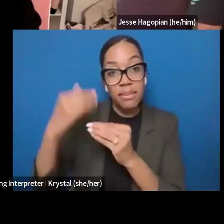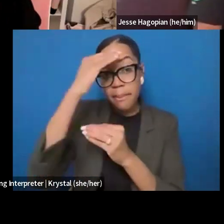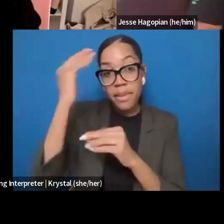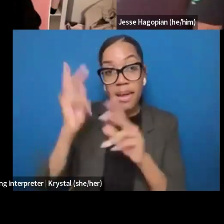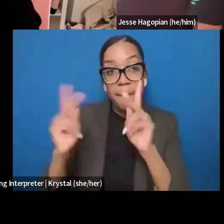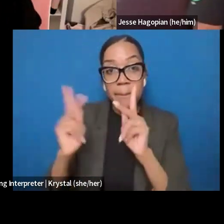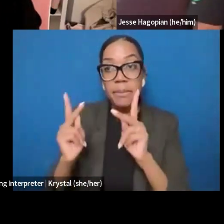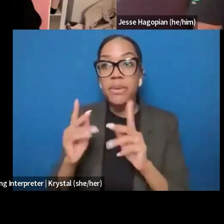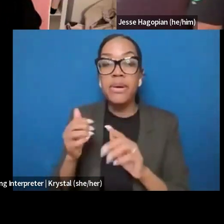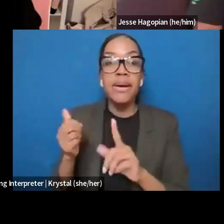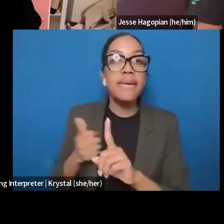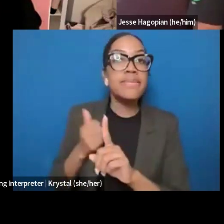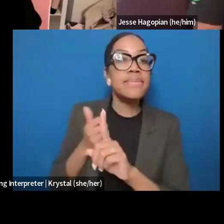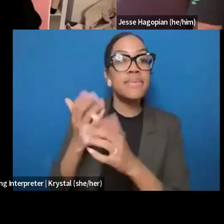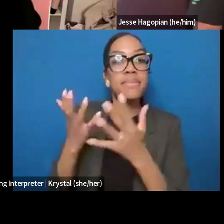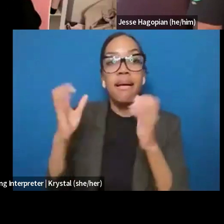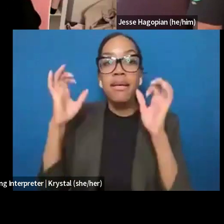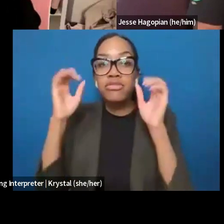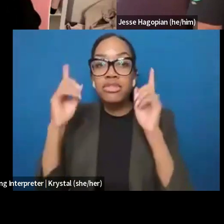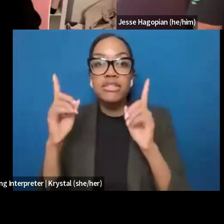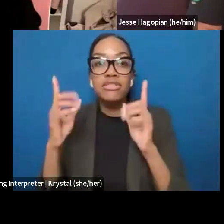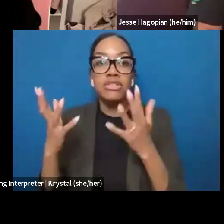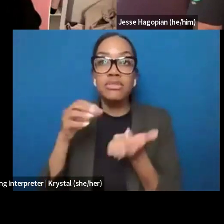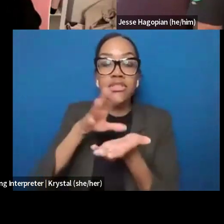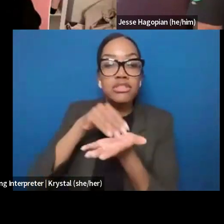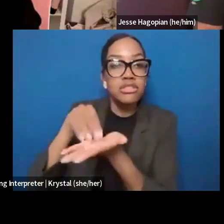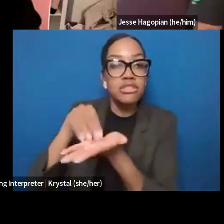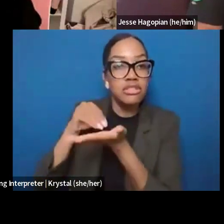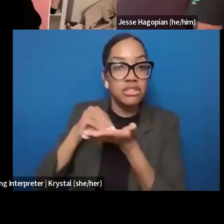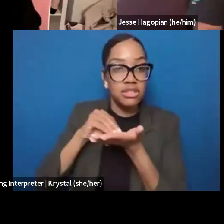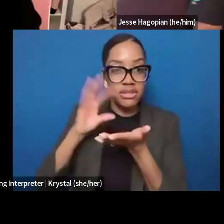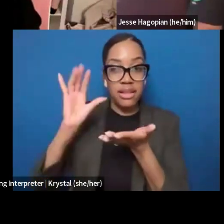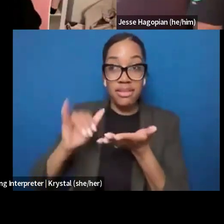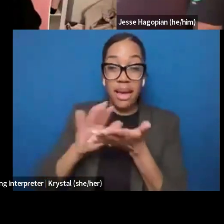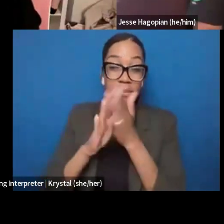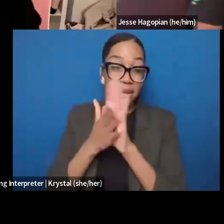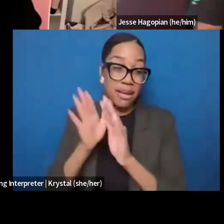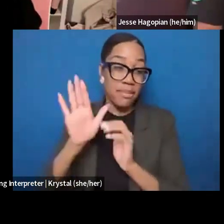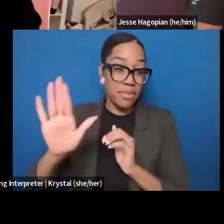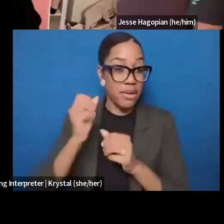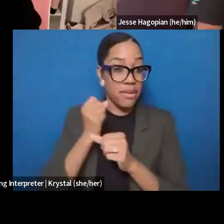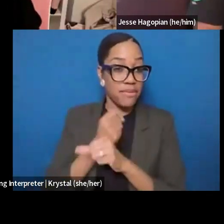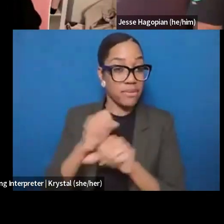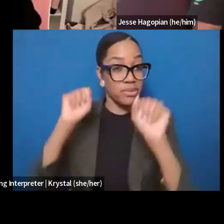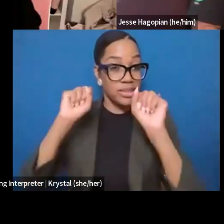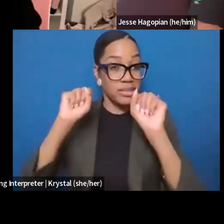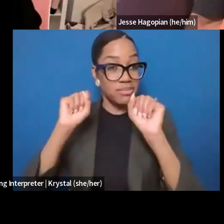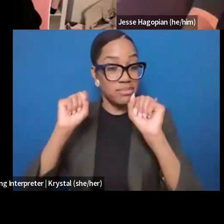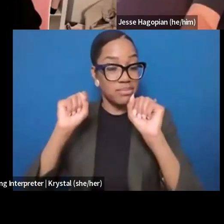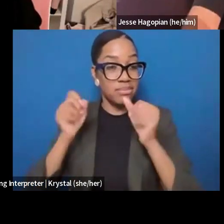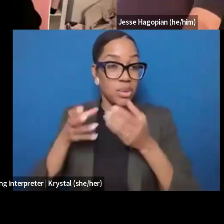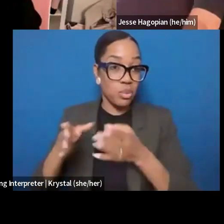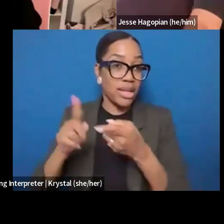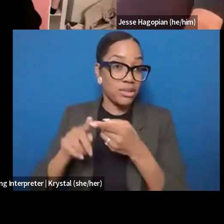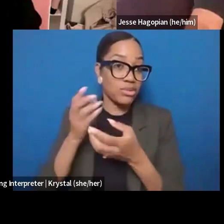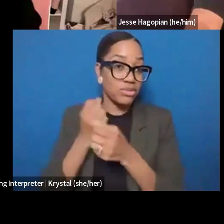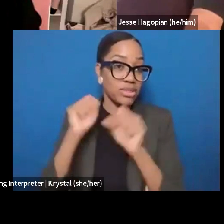education and it being a kind of a direct pathway to freedom, so to speak, right?